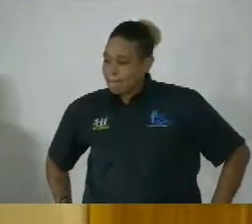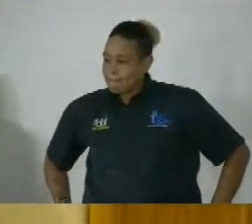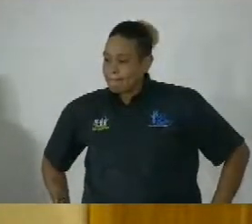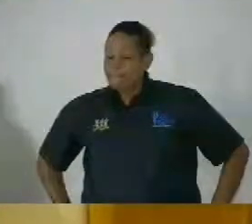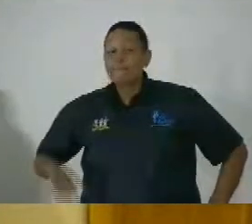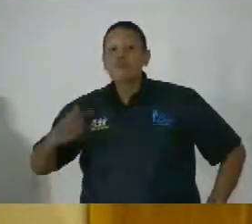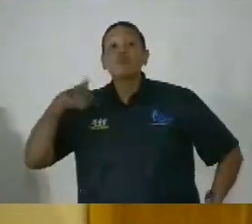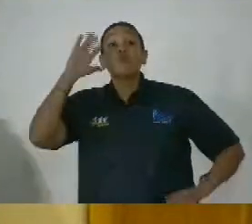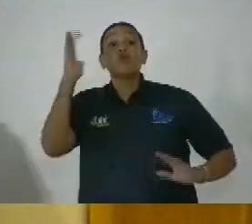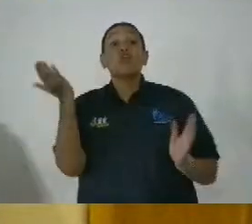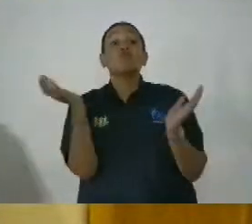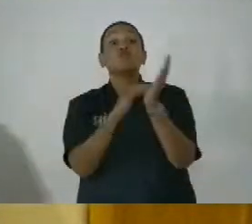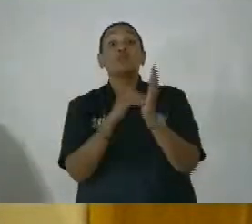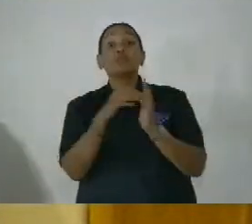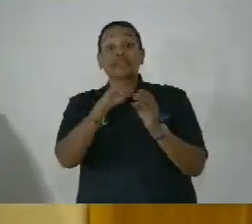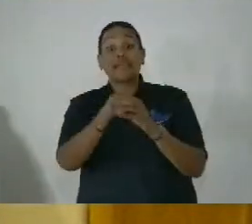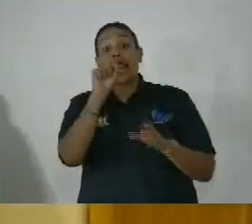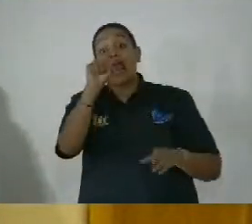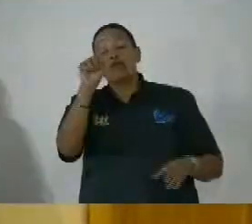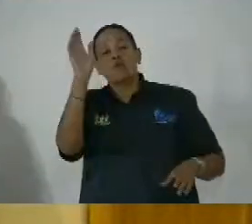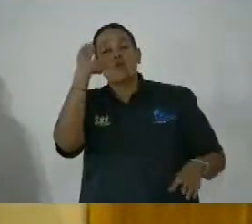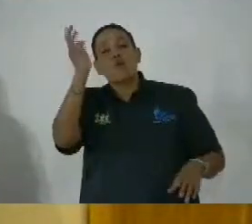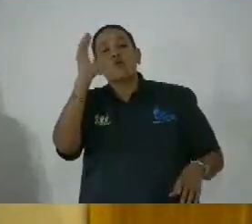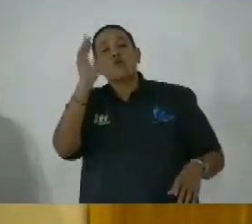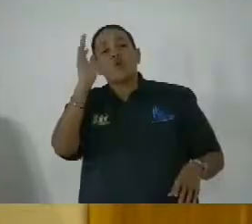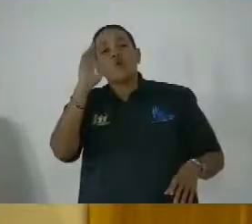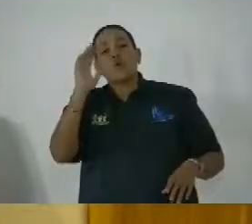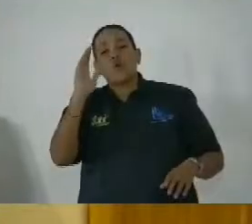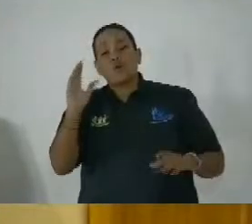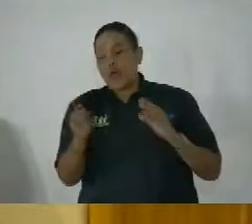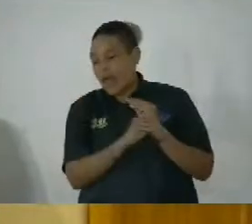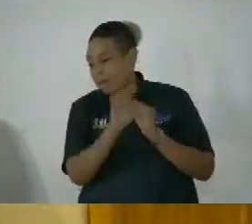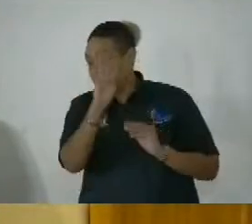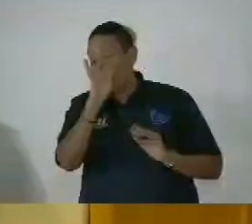to repeat that in April, Yes. Madam